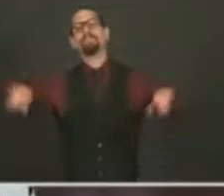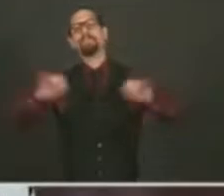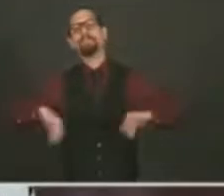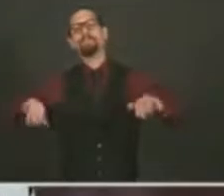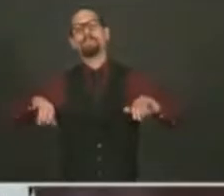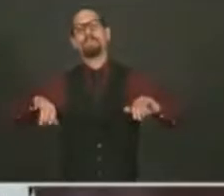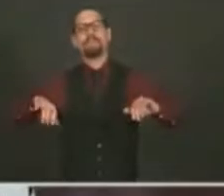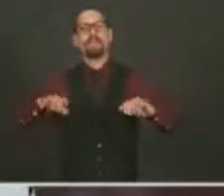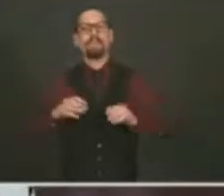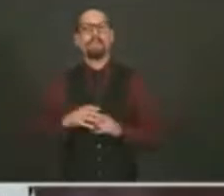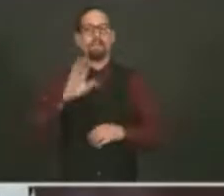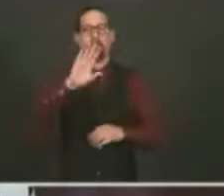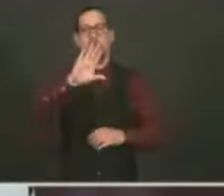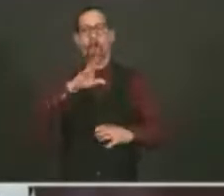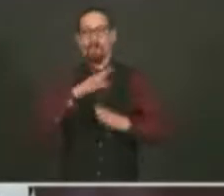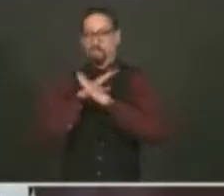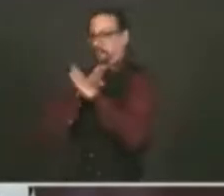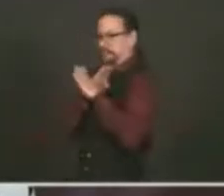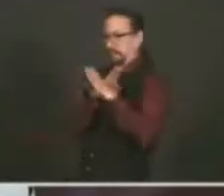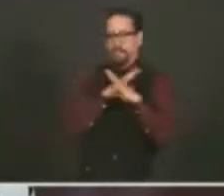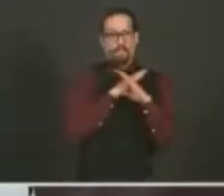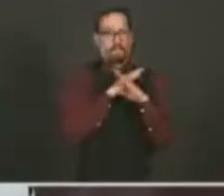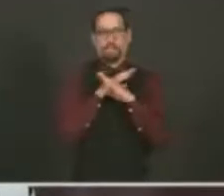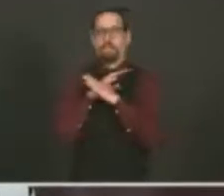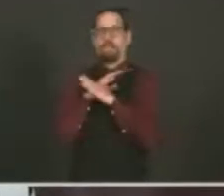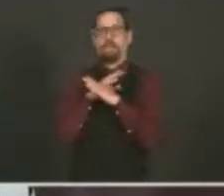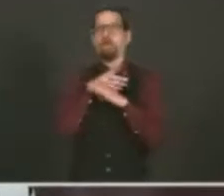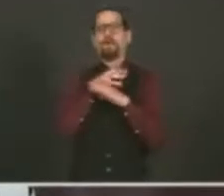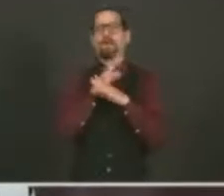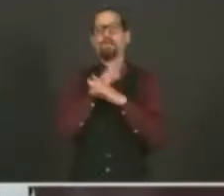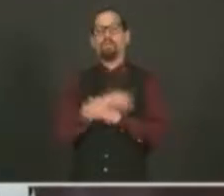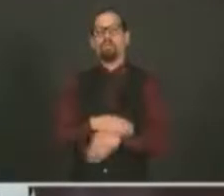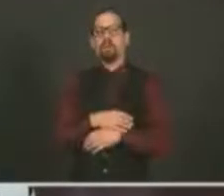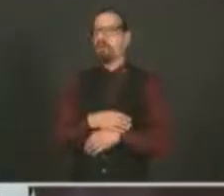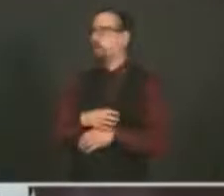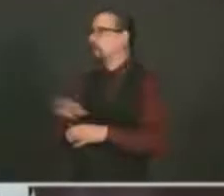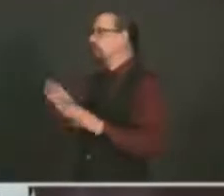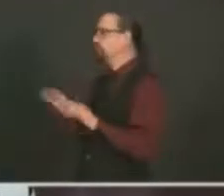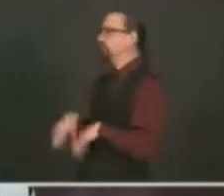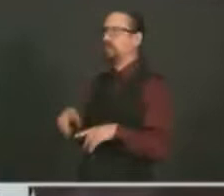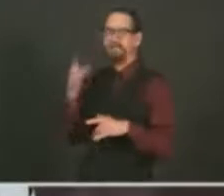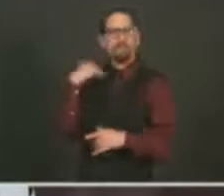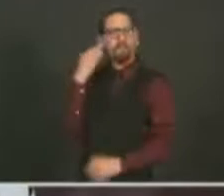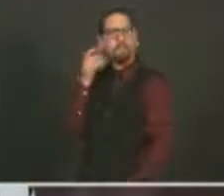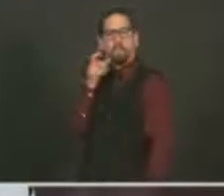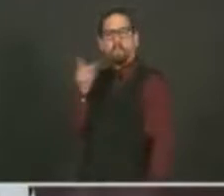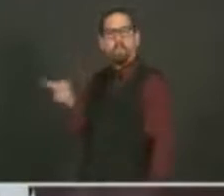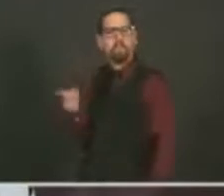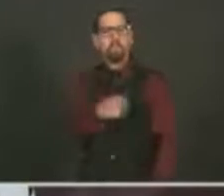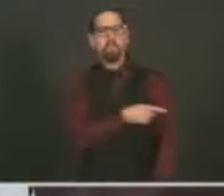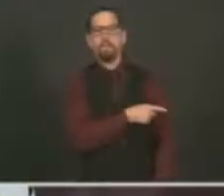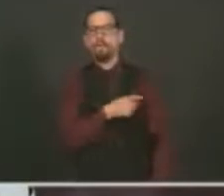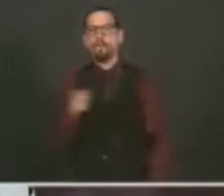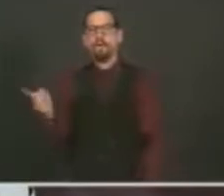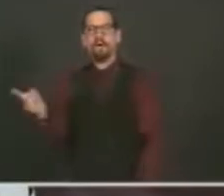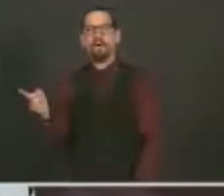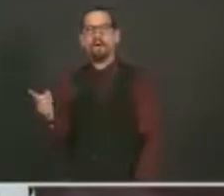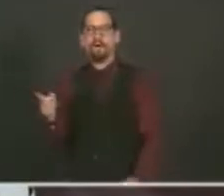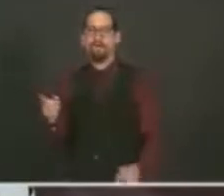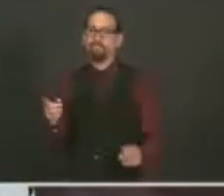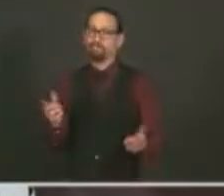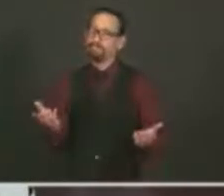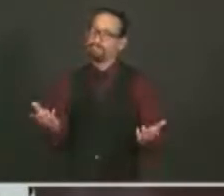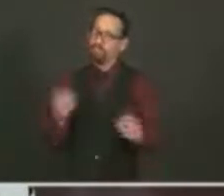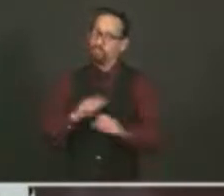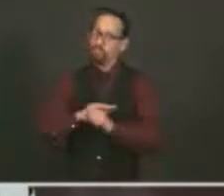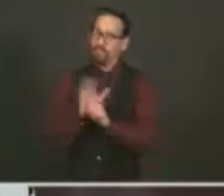giving people a false sense of security. That's the shift that we need to make. COVID-19 does